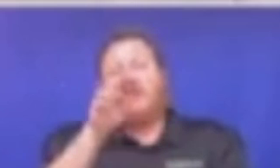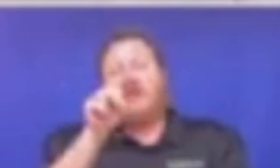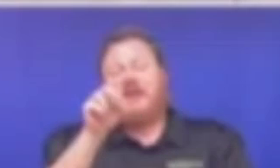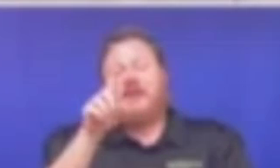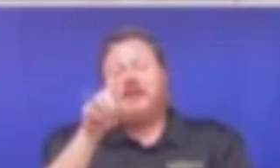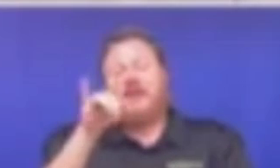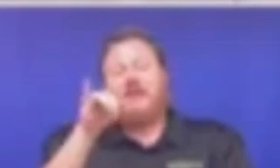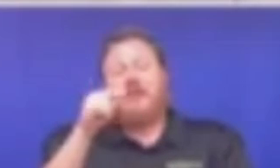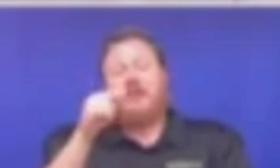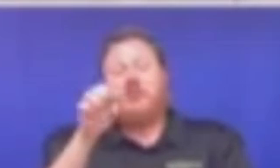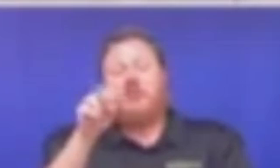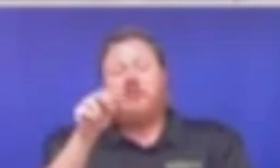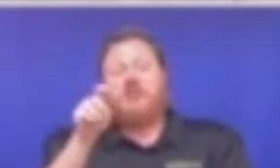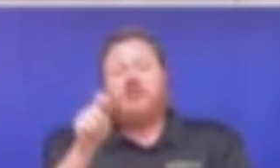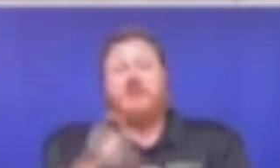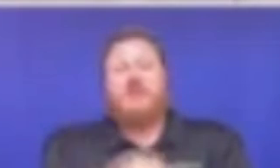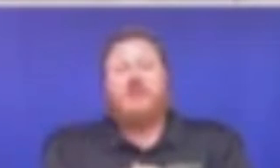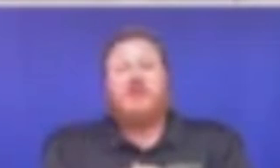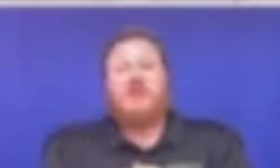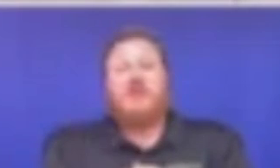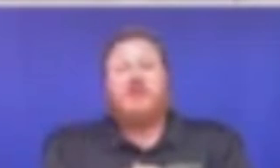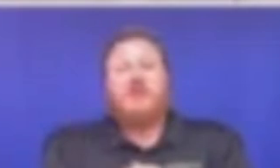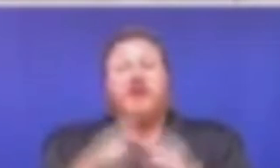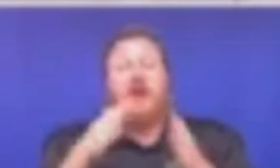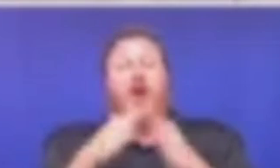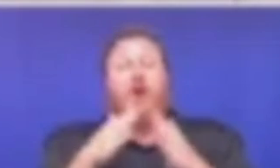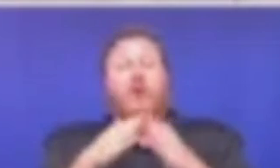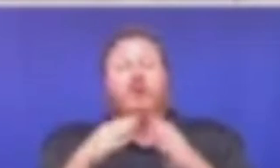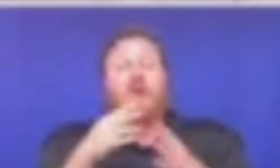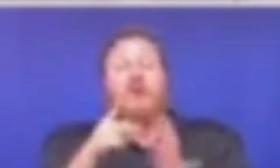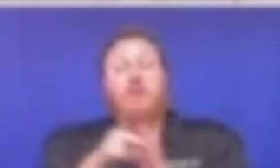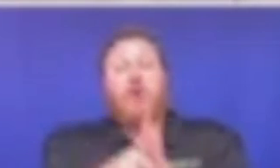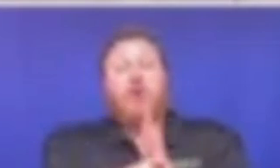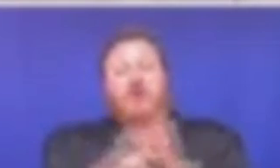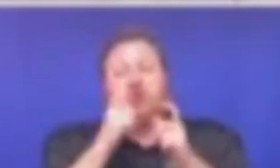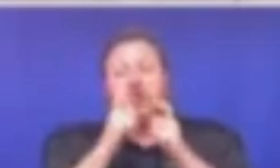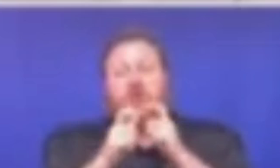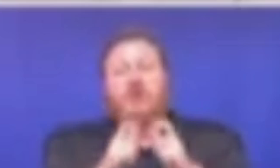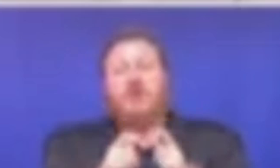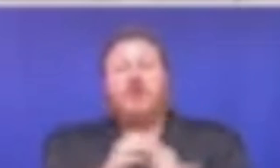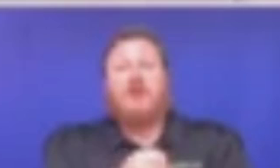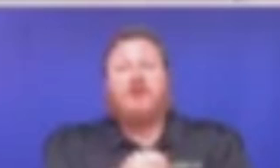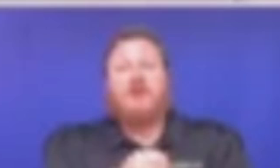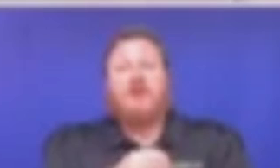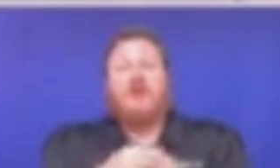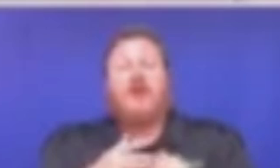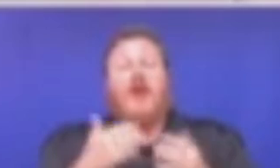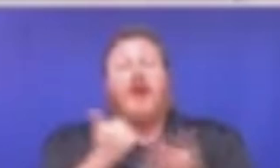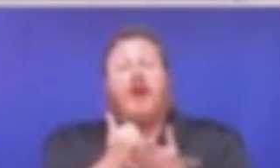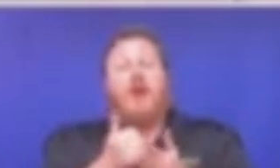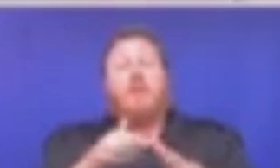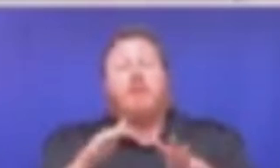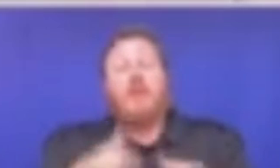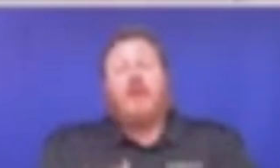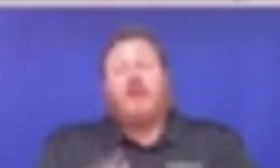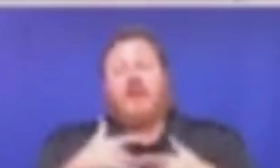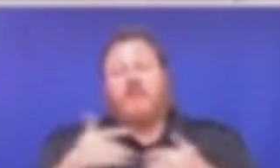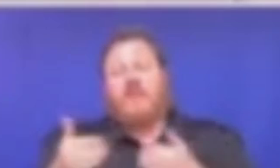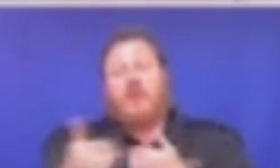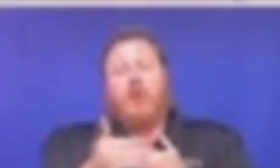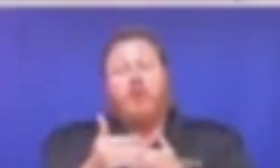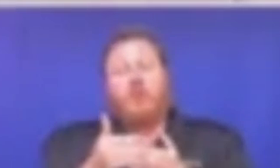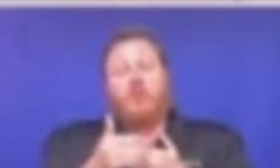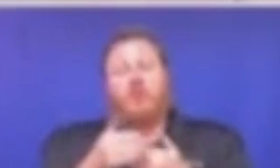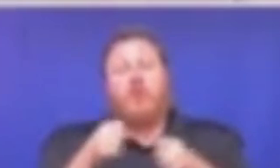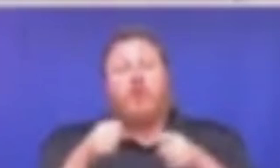will review existing housing policies to enable people to live closer to economic